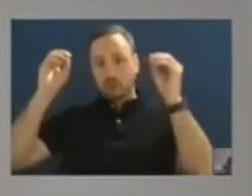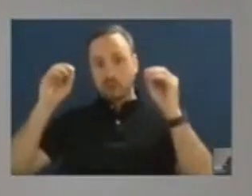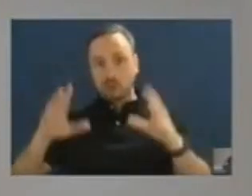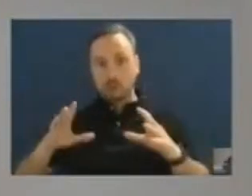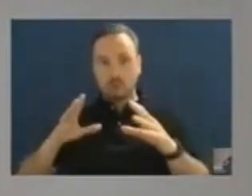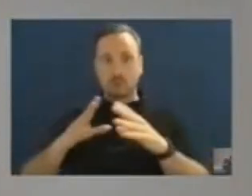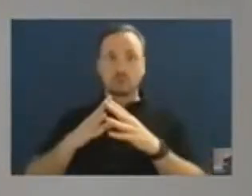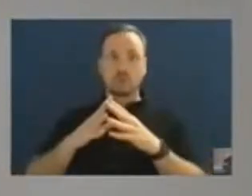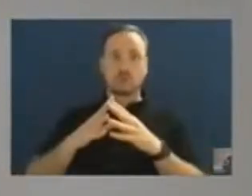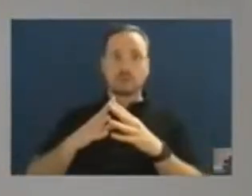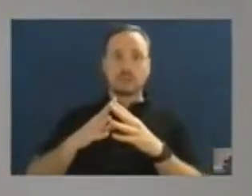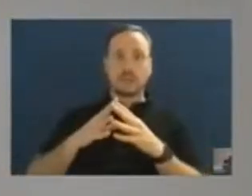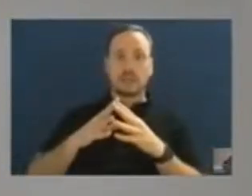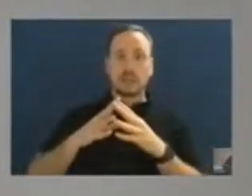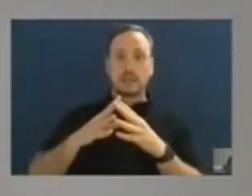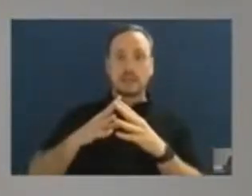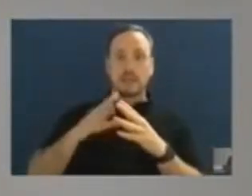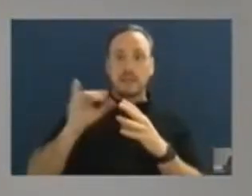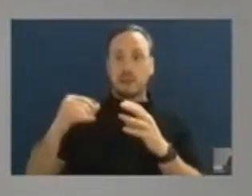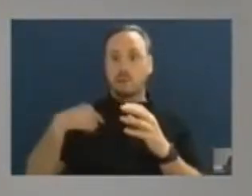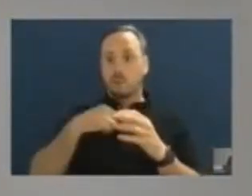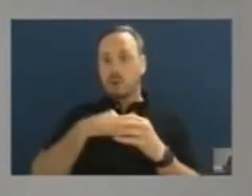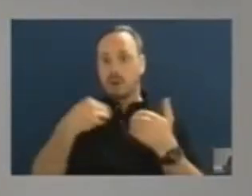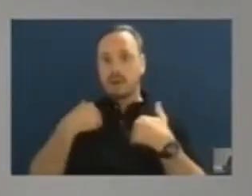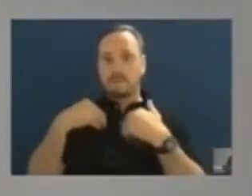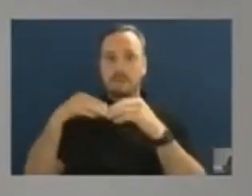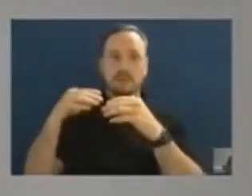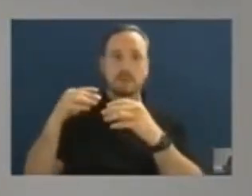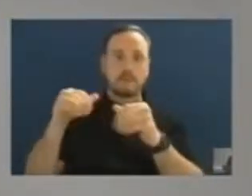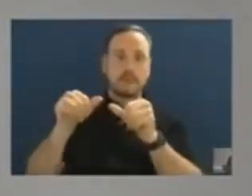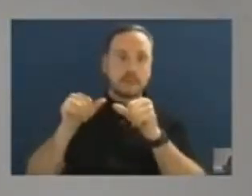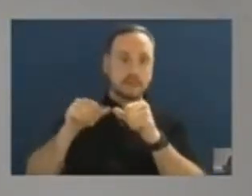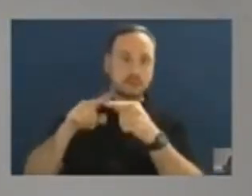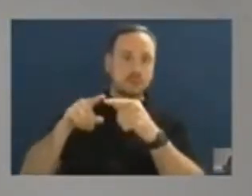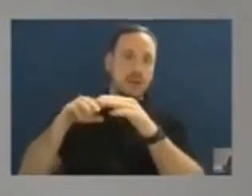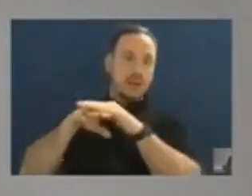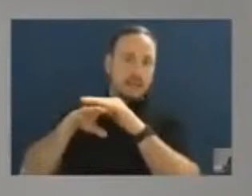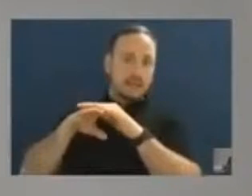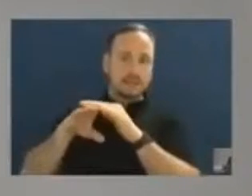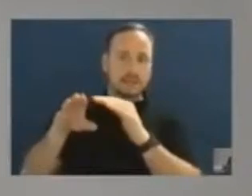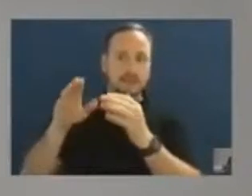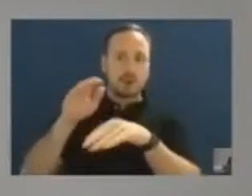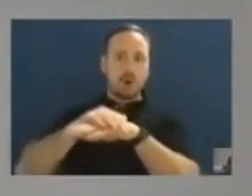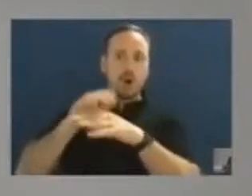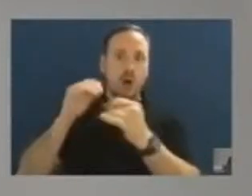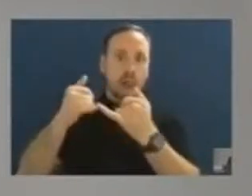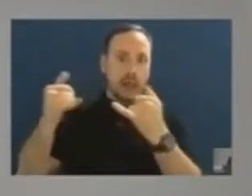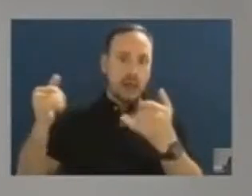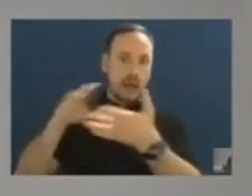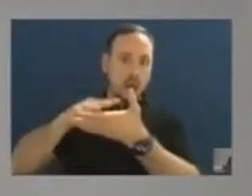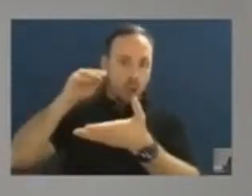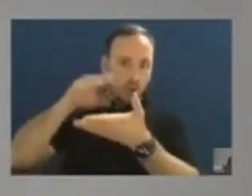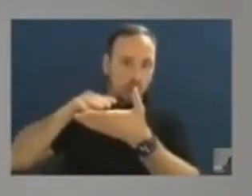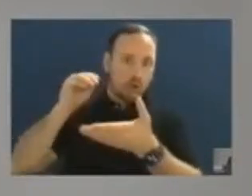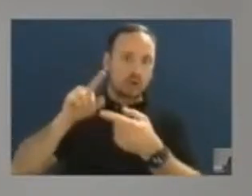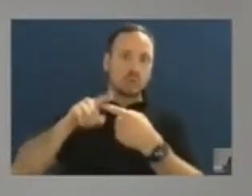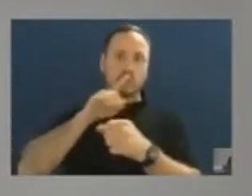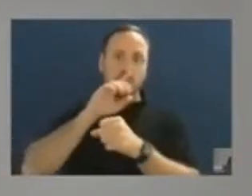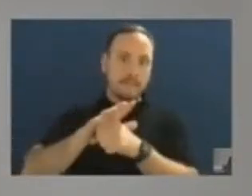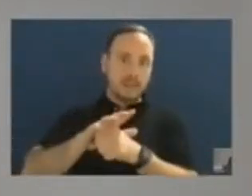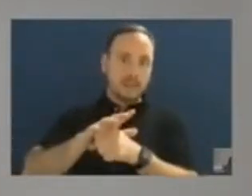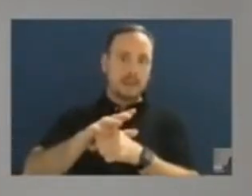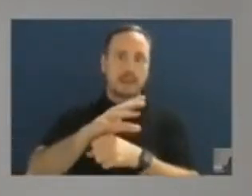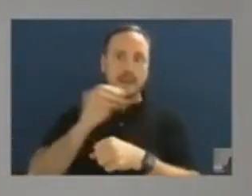that we have a space to be able to access people in those ways. And it's really important that we figure out ways to commit and double down on that particular